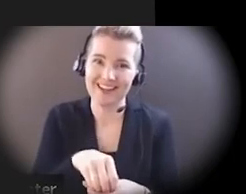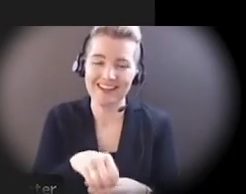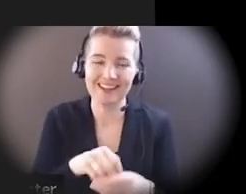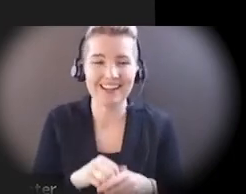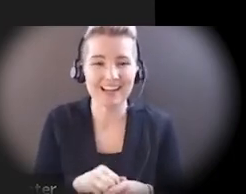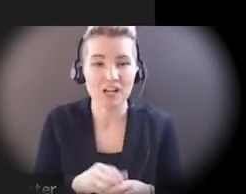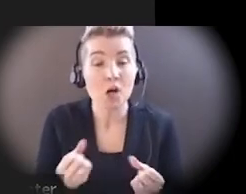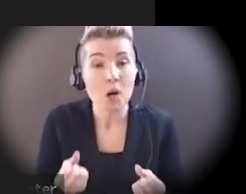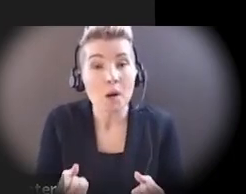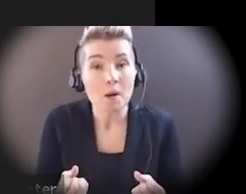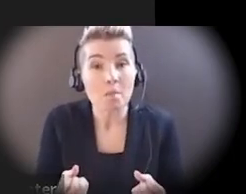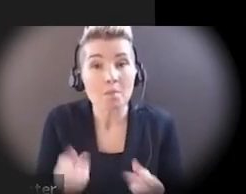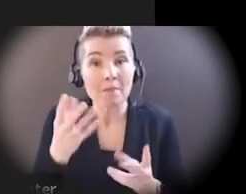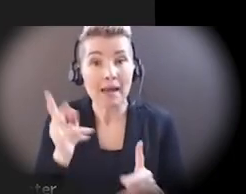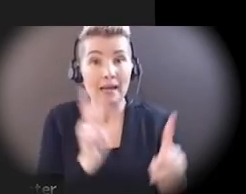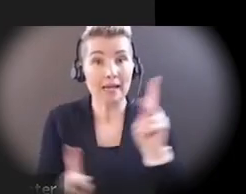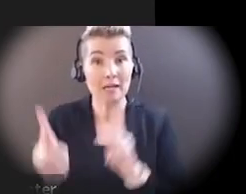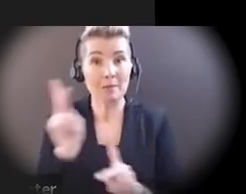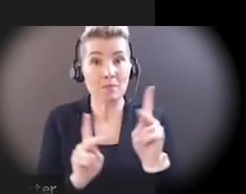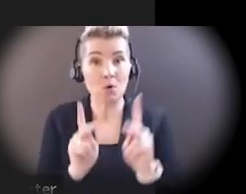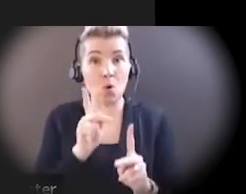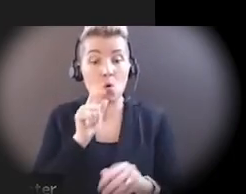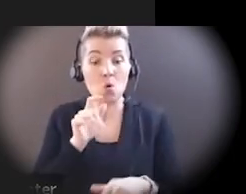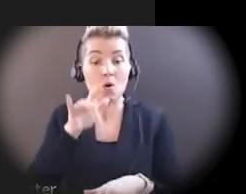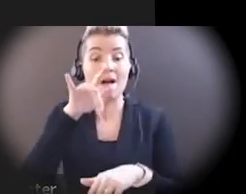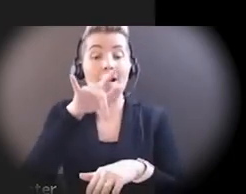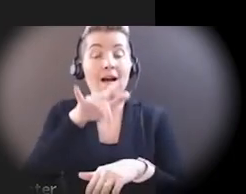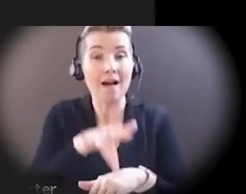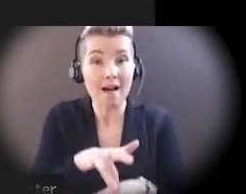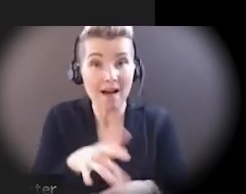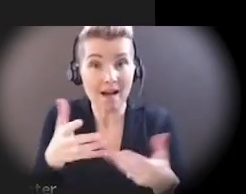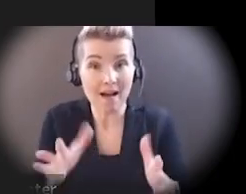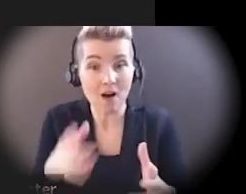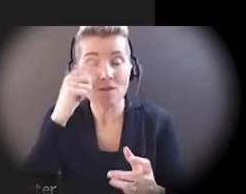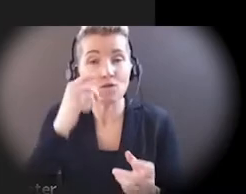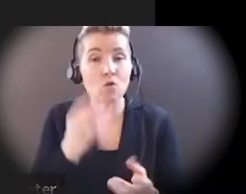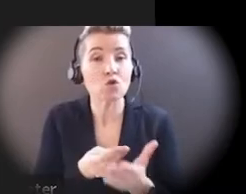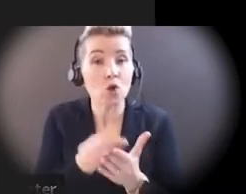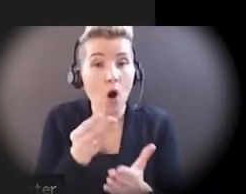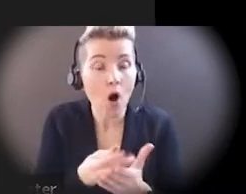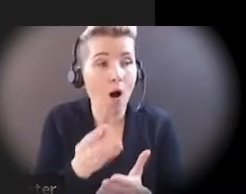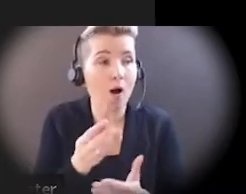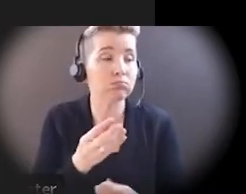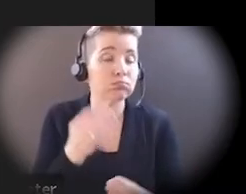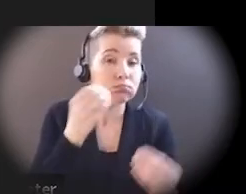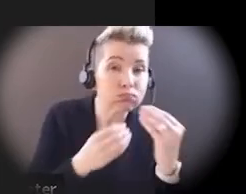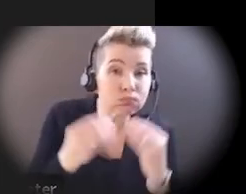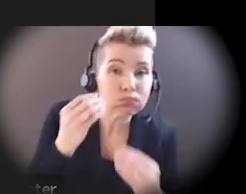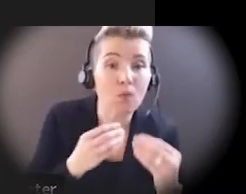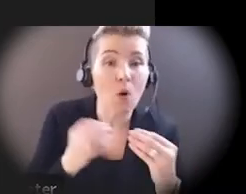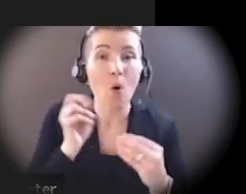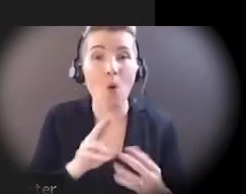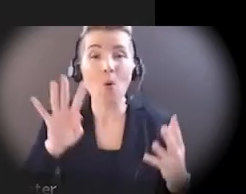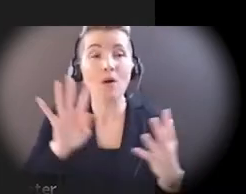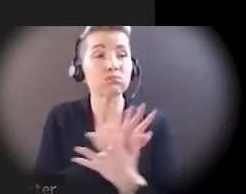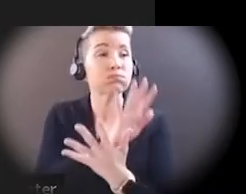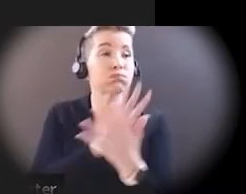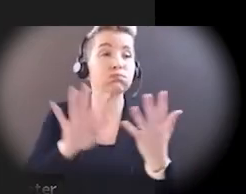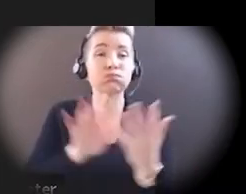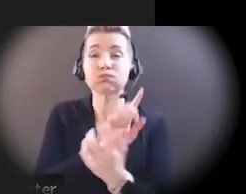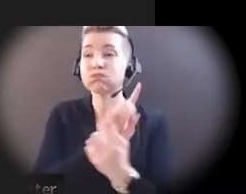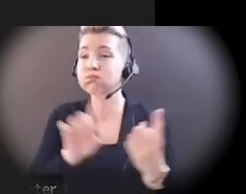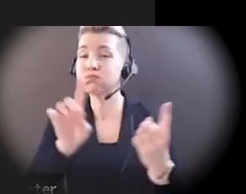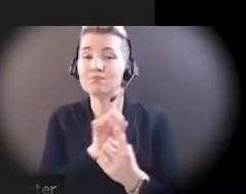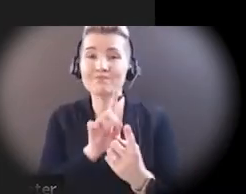of us, once we enter these streets, whether to shop, eat, or just to enjoy life,